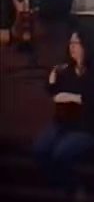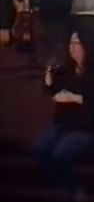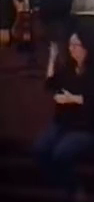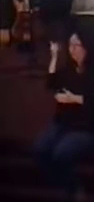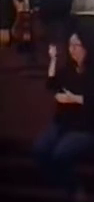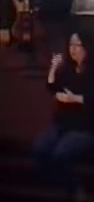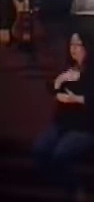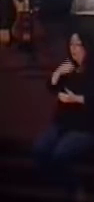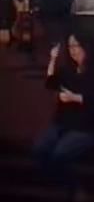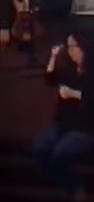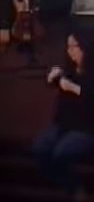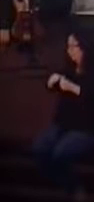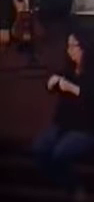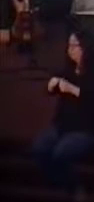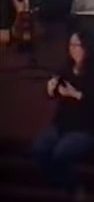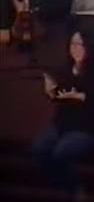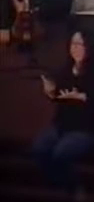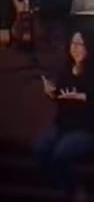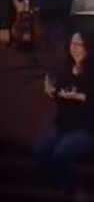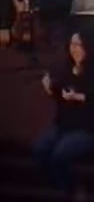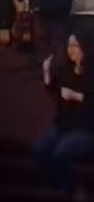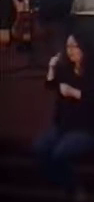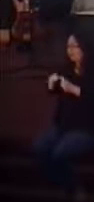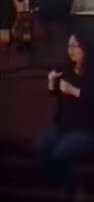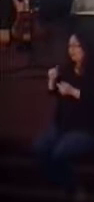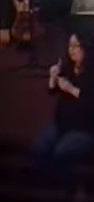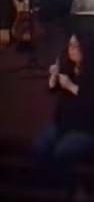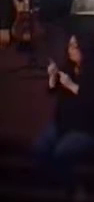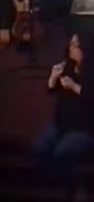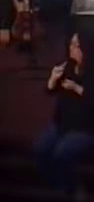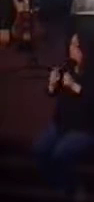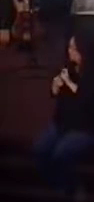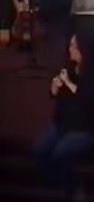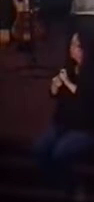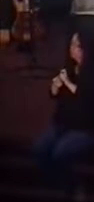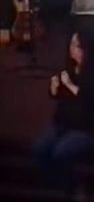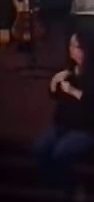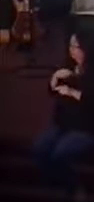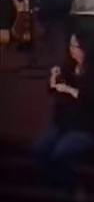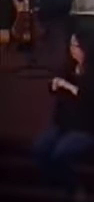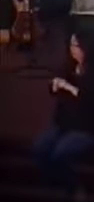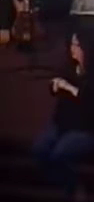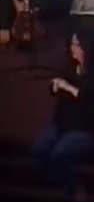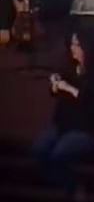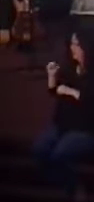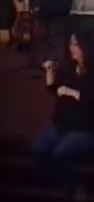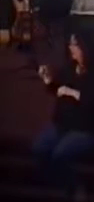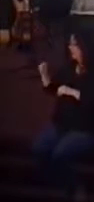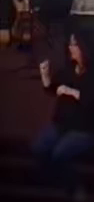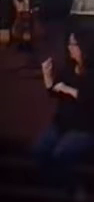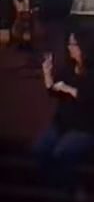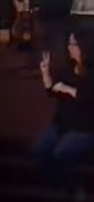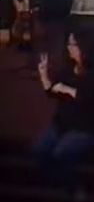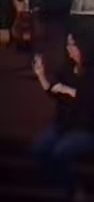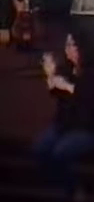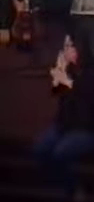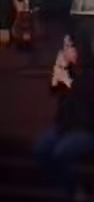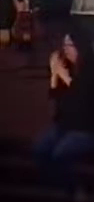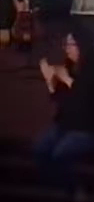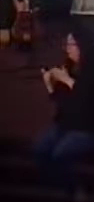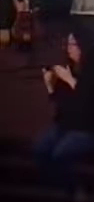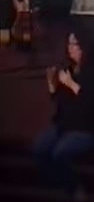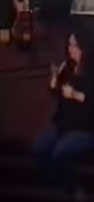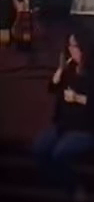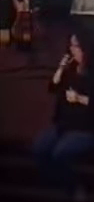this memory, I can remember the moment that it changed for me. I was sitting in a two-bedroom apartment. My mom had to